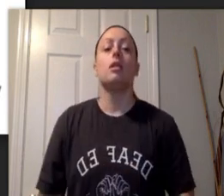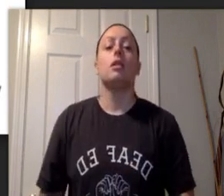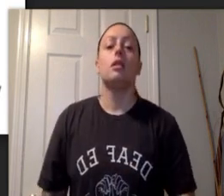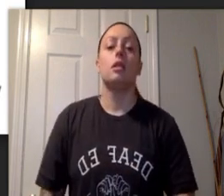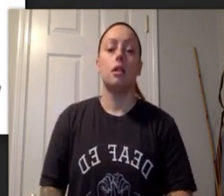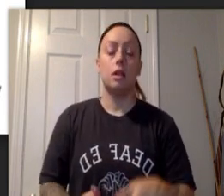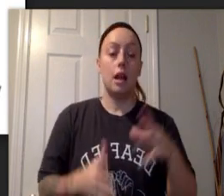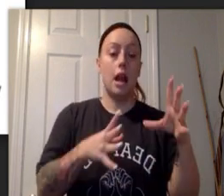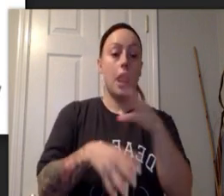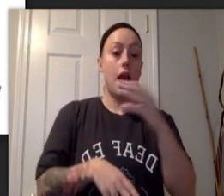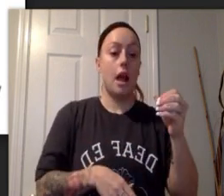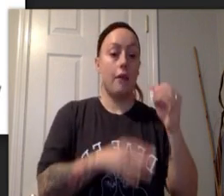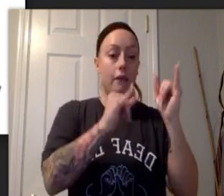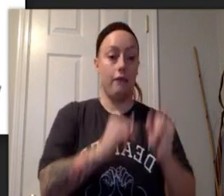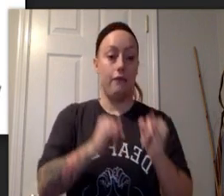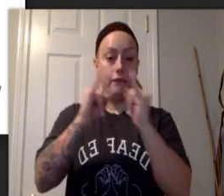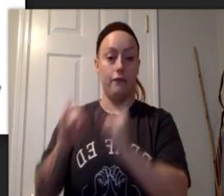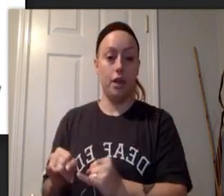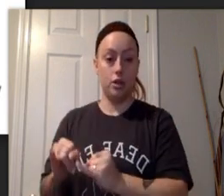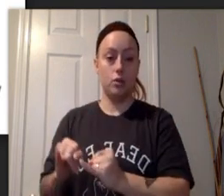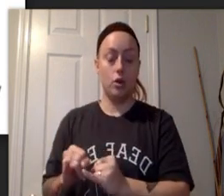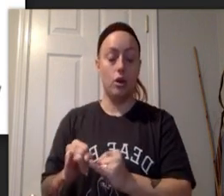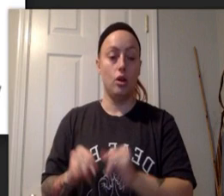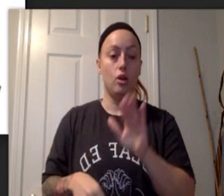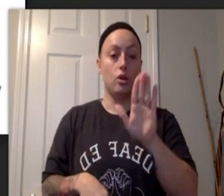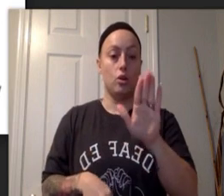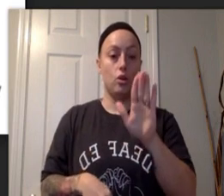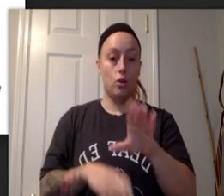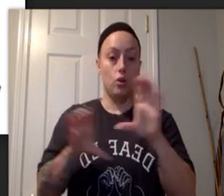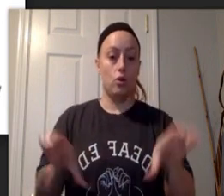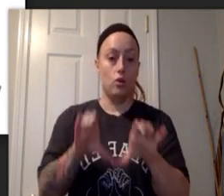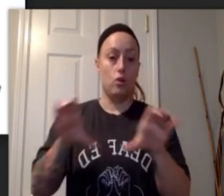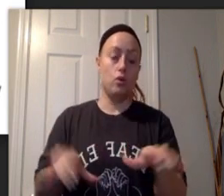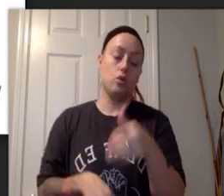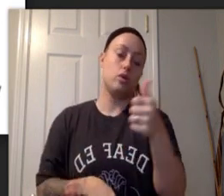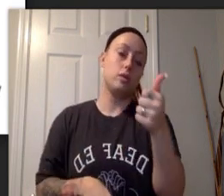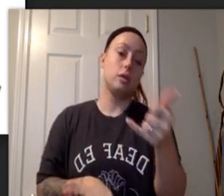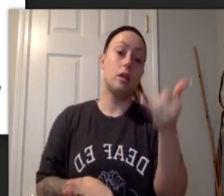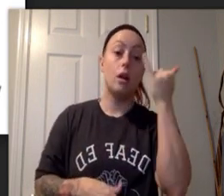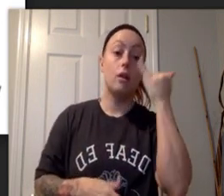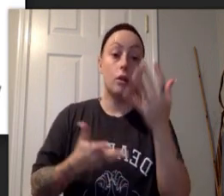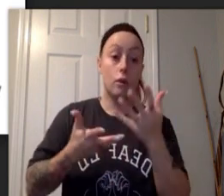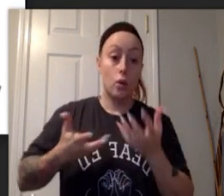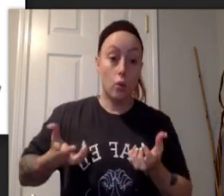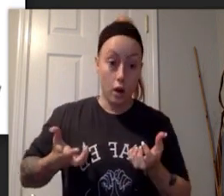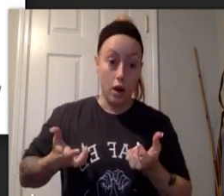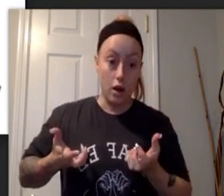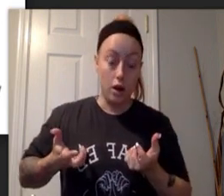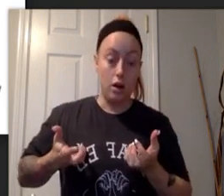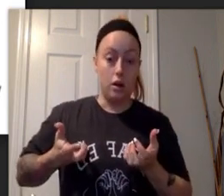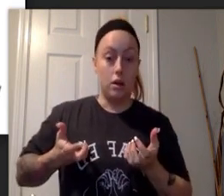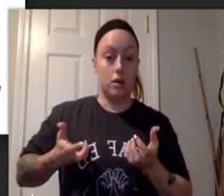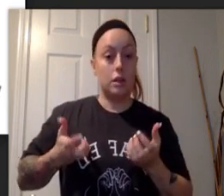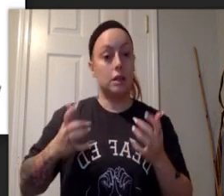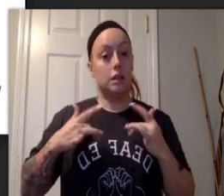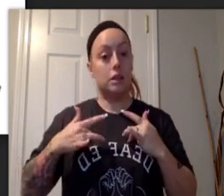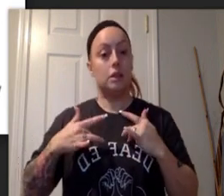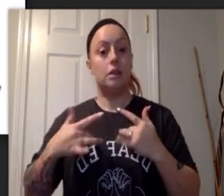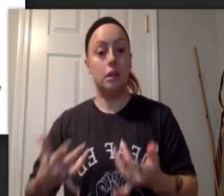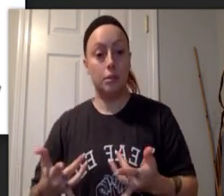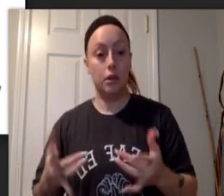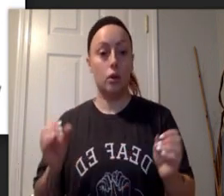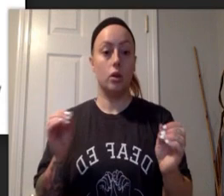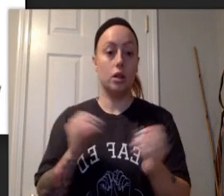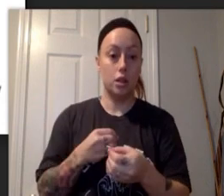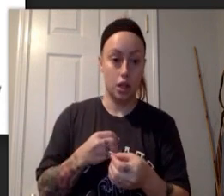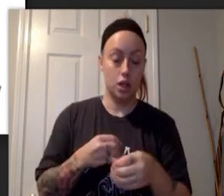and the individual vials that you can load yourself. And if you're interested in accessing these, most organizations and individuals can apply to the